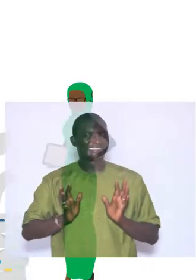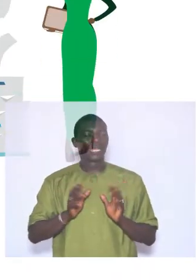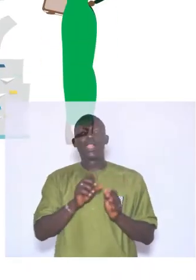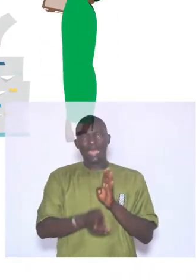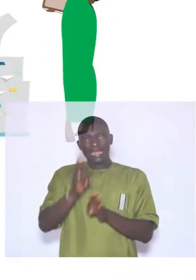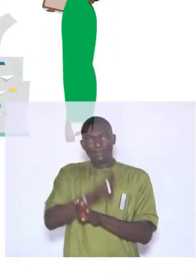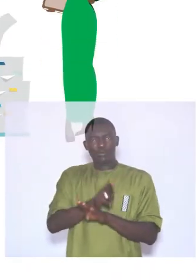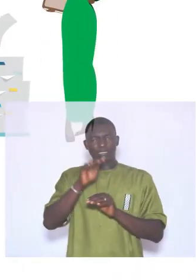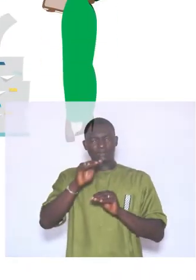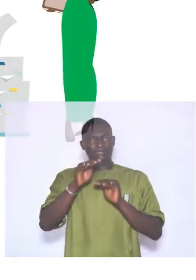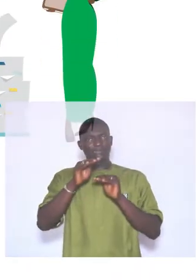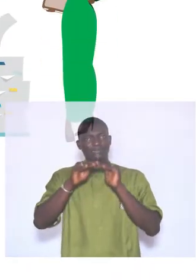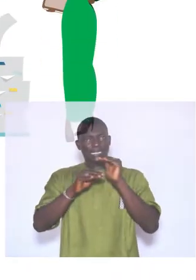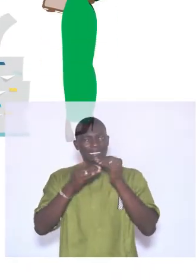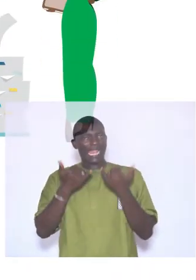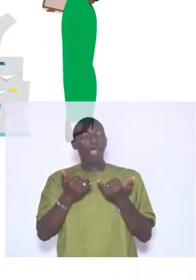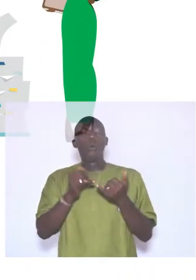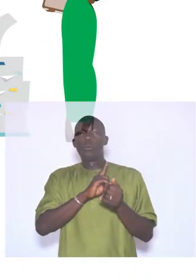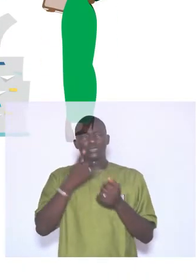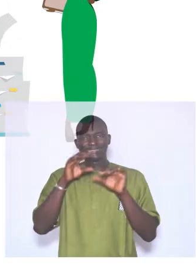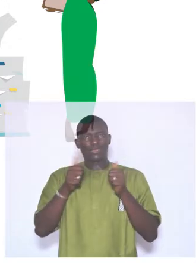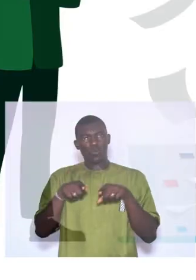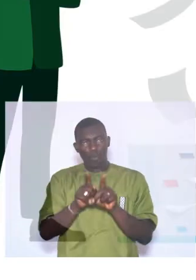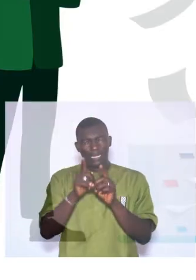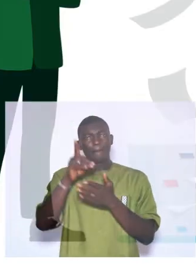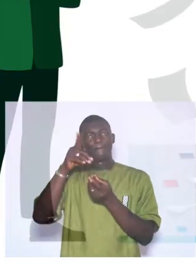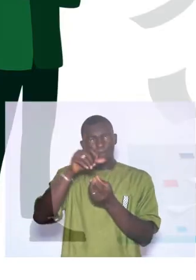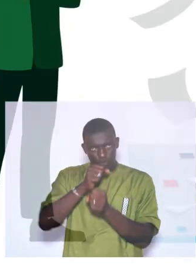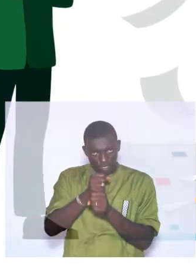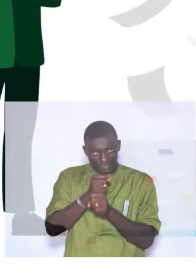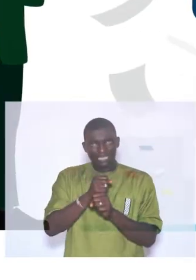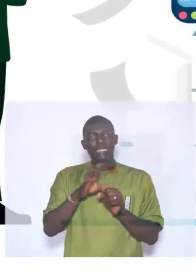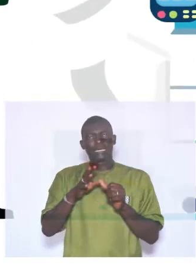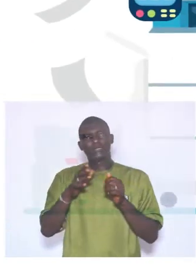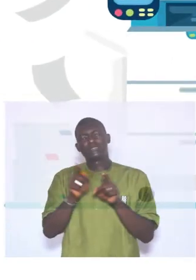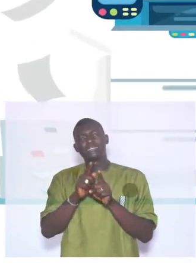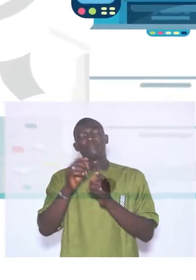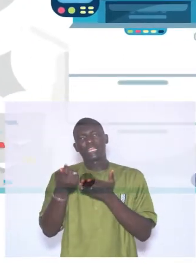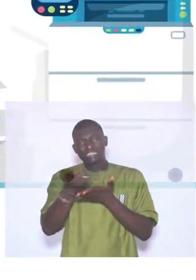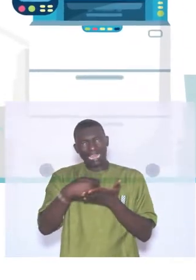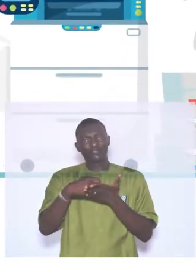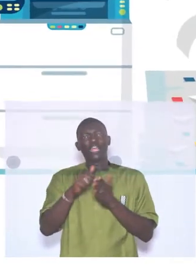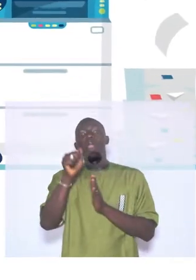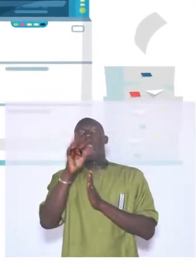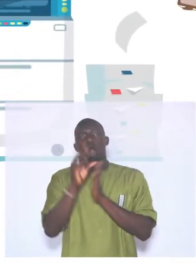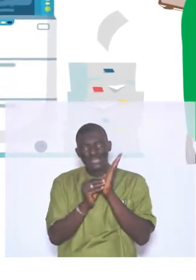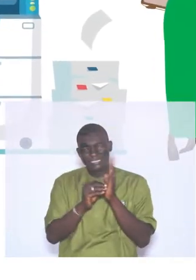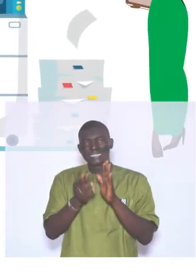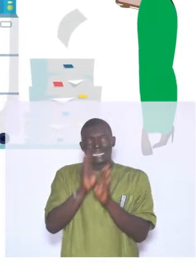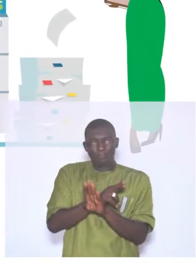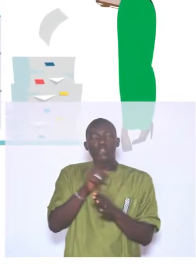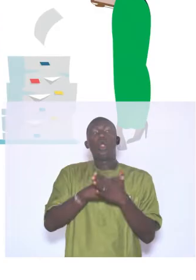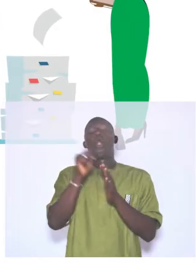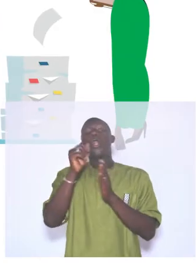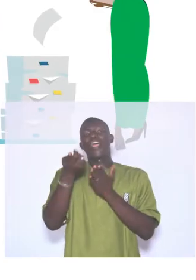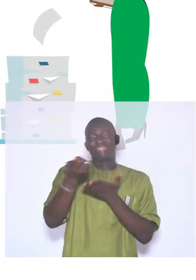stage. Our reporting stage starts with the production of a report known as the draft audit report or draft management letter, and